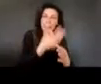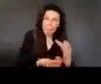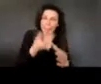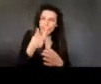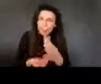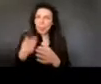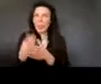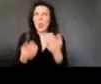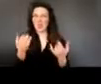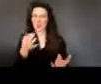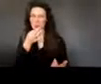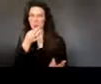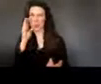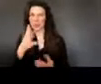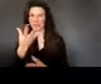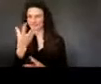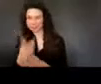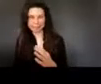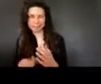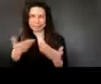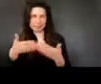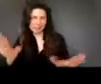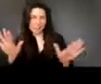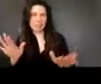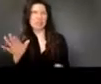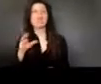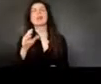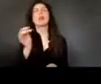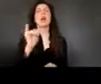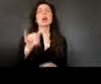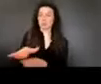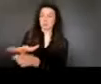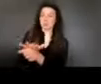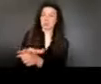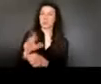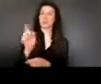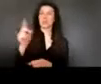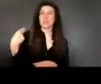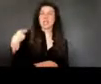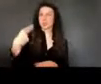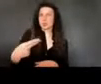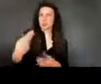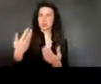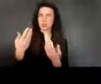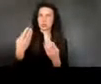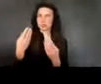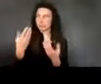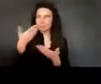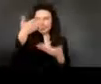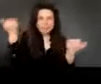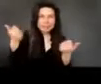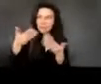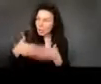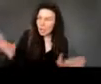being lost, as well as sites where the history is no longer known. So my work, as well as sort